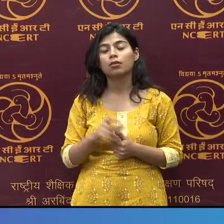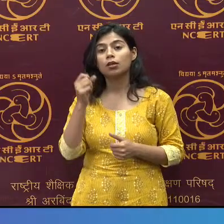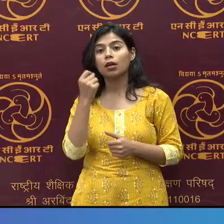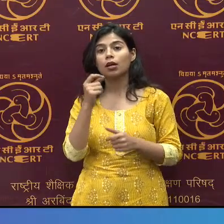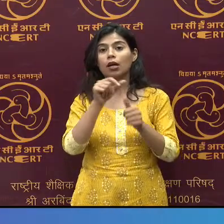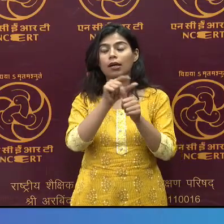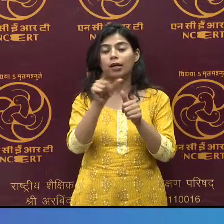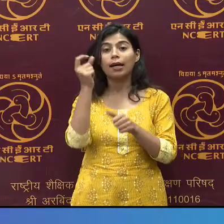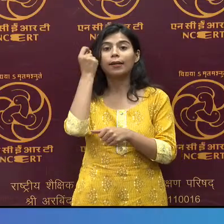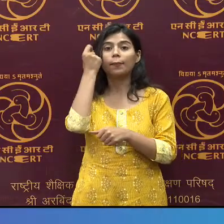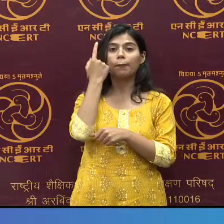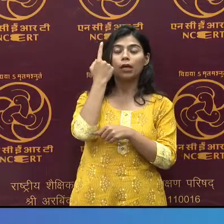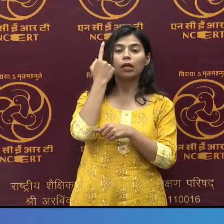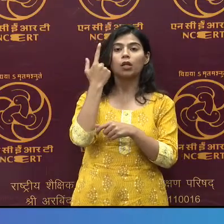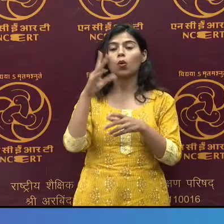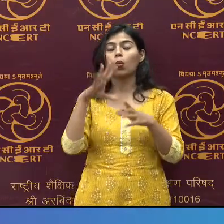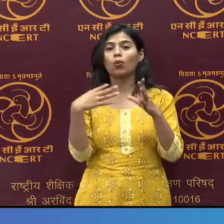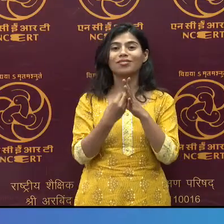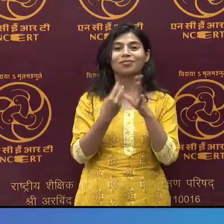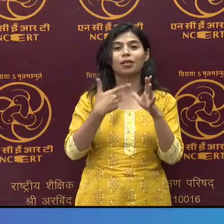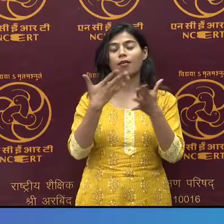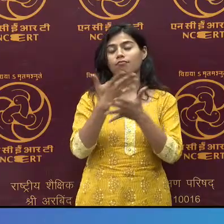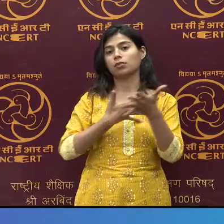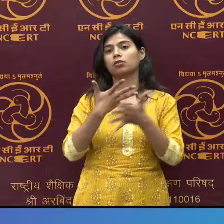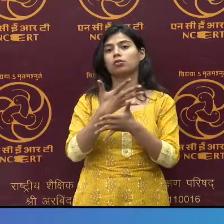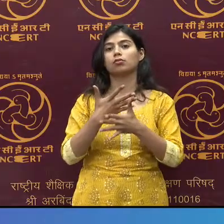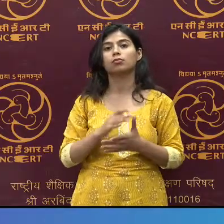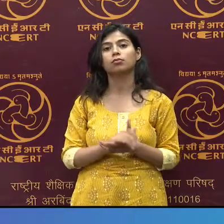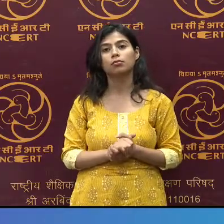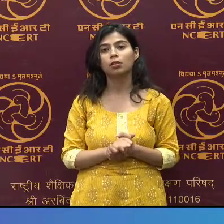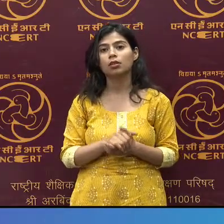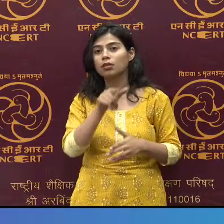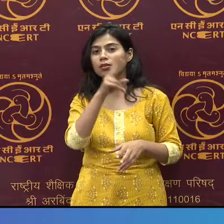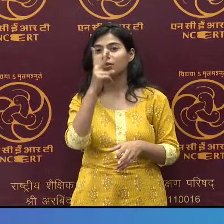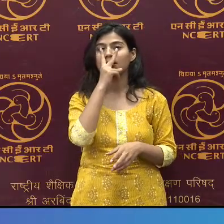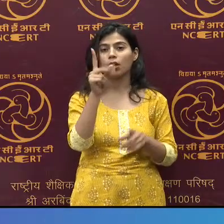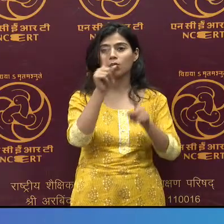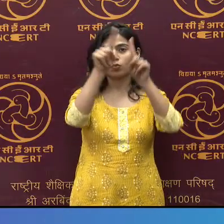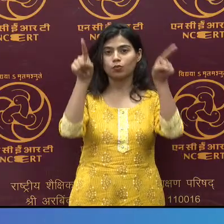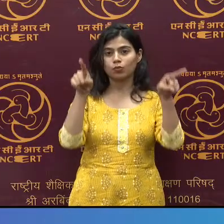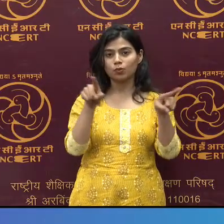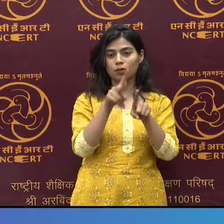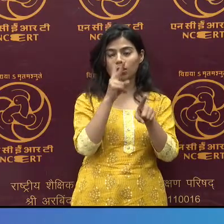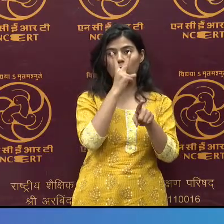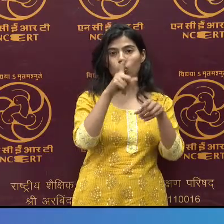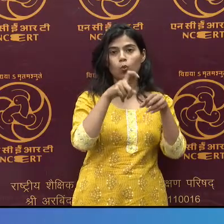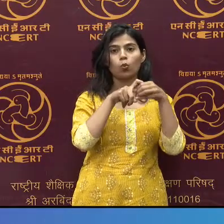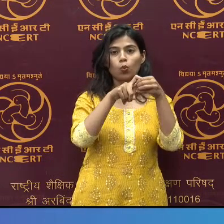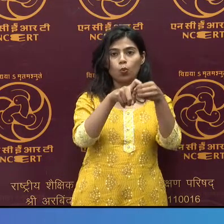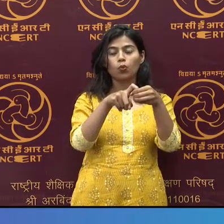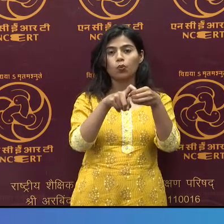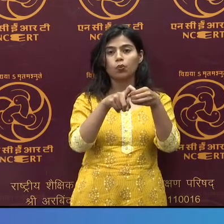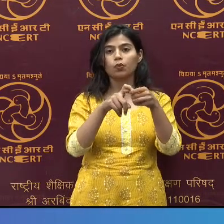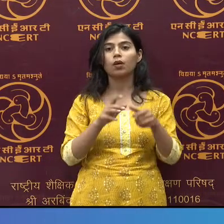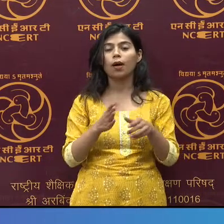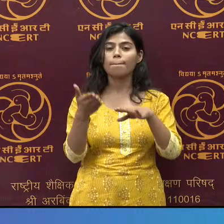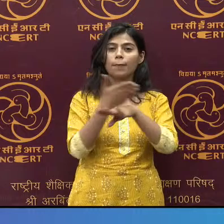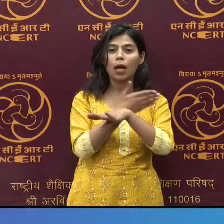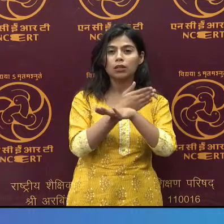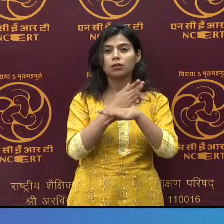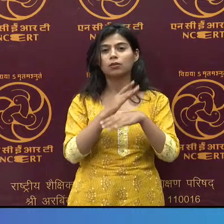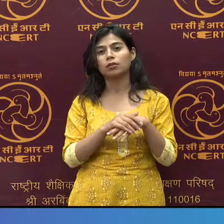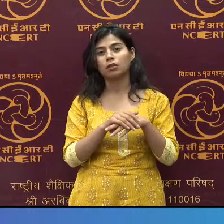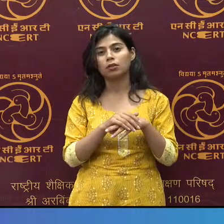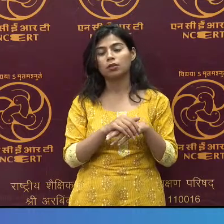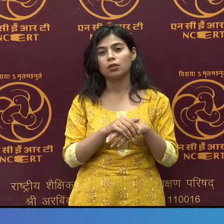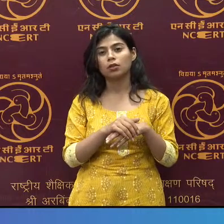to understand what we have discussed till now. As you can see on the screen, the question is, over the past few years,